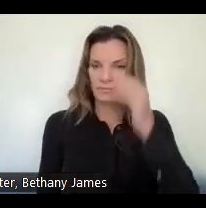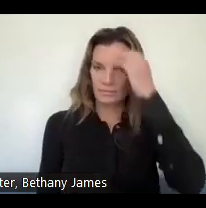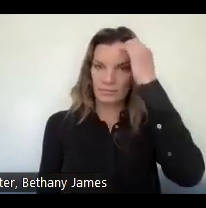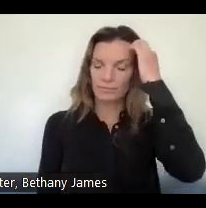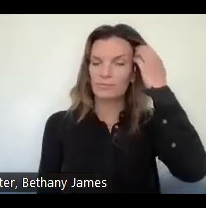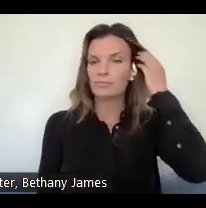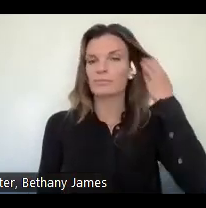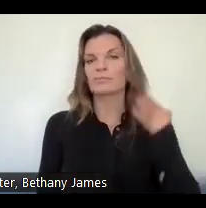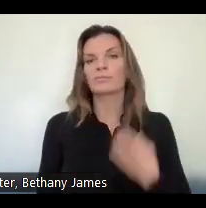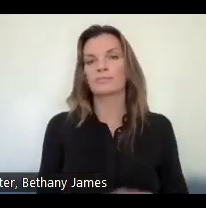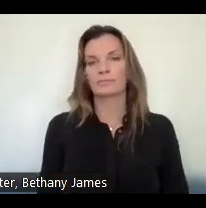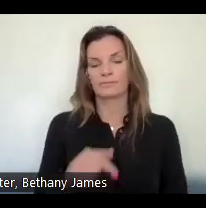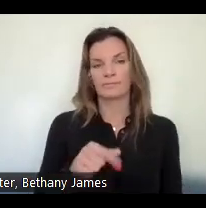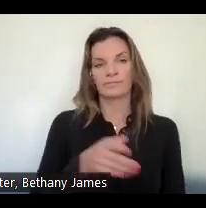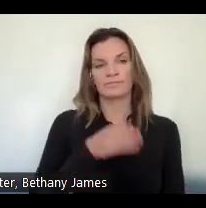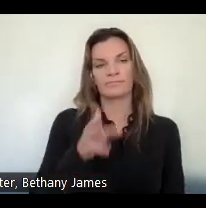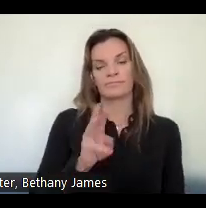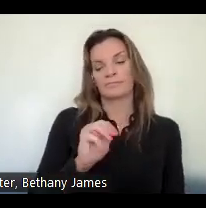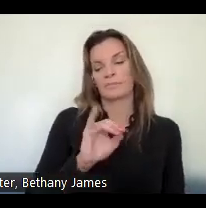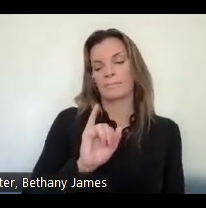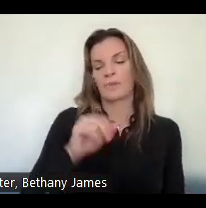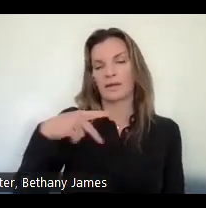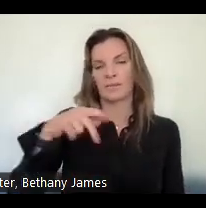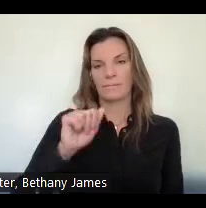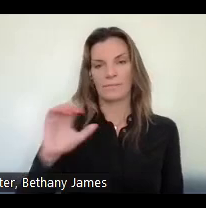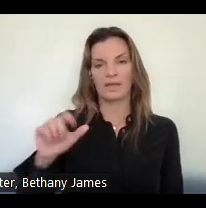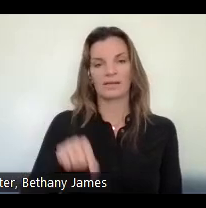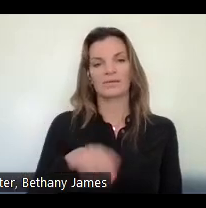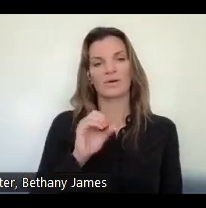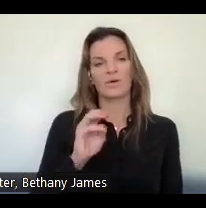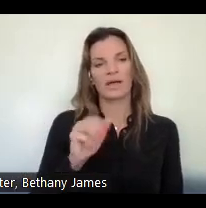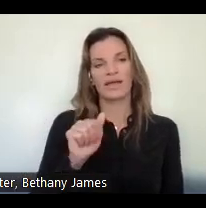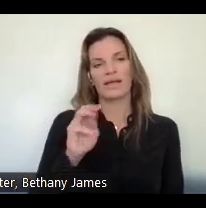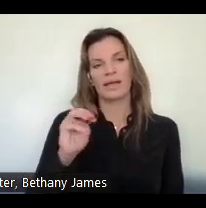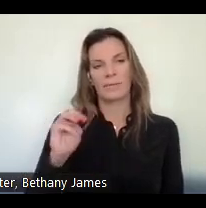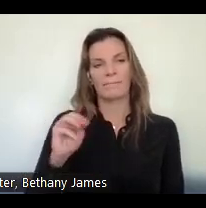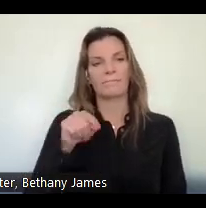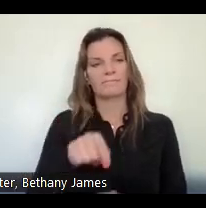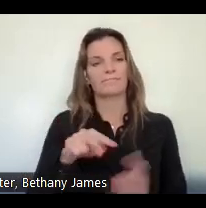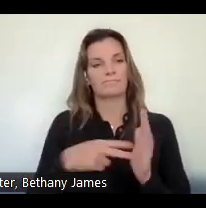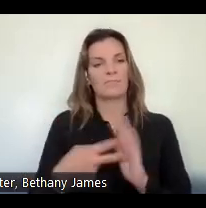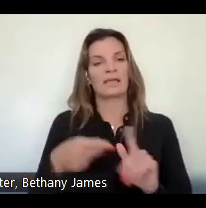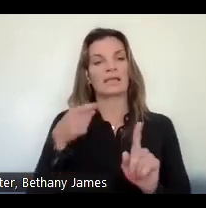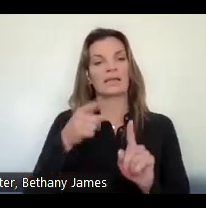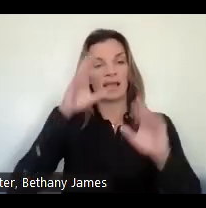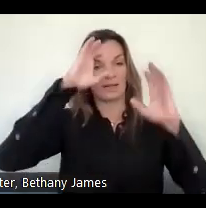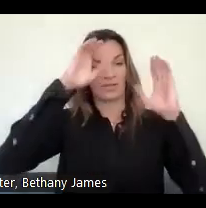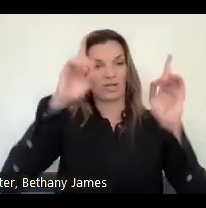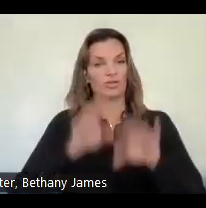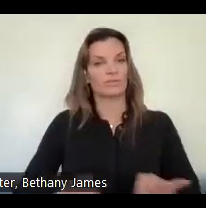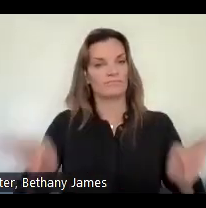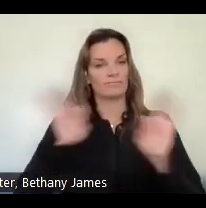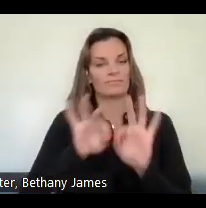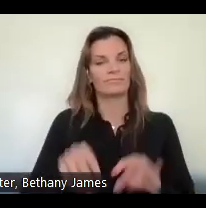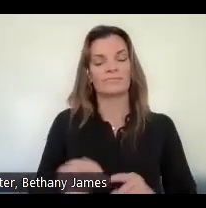Then we have the MyPack program. This is one of the AAOM pillars, which is education. So our director